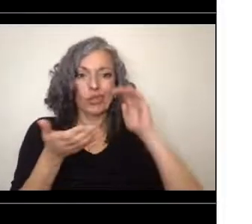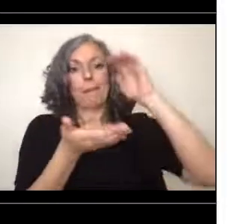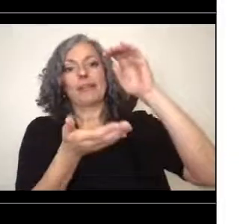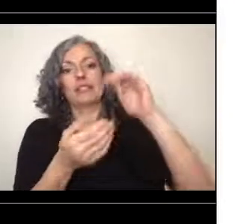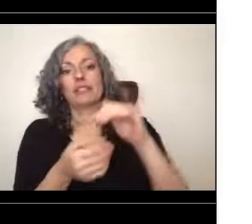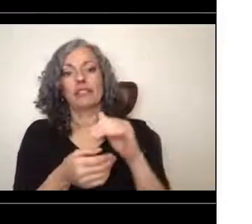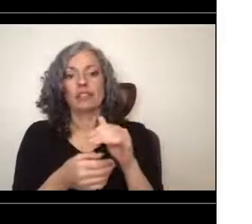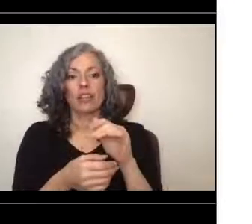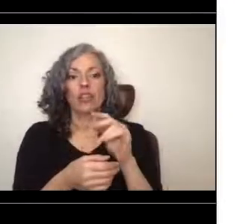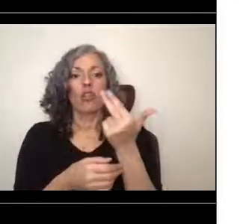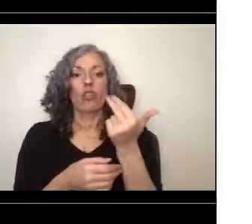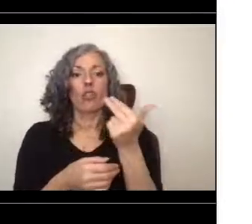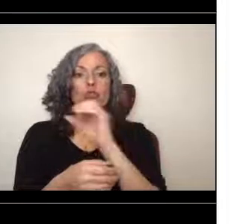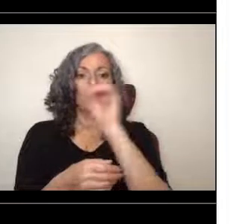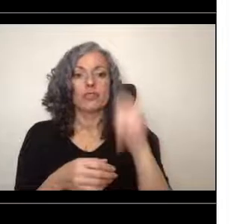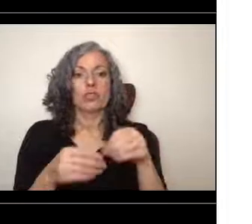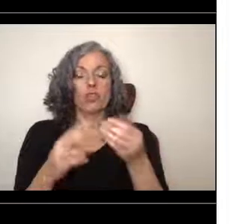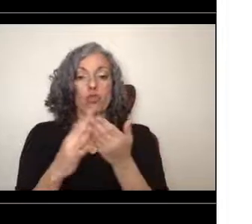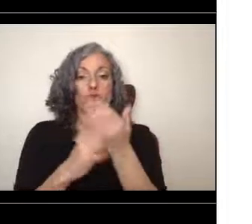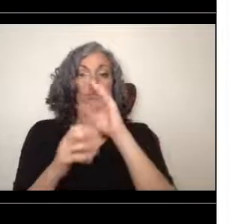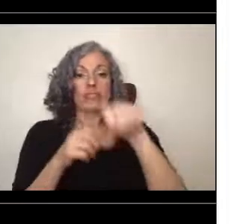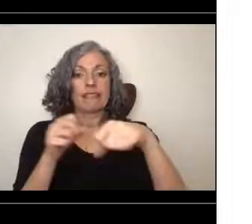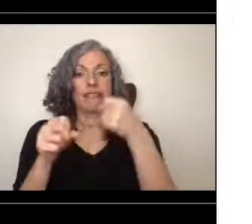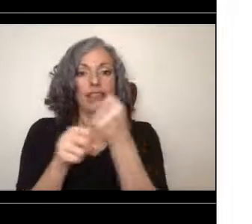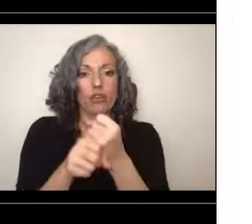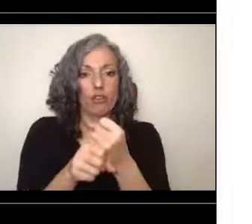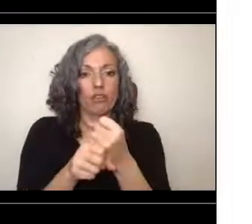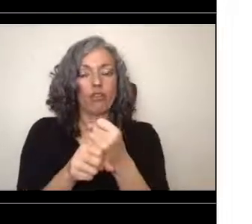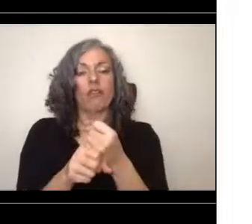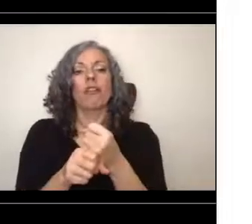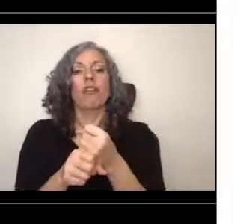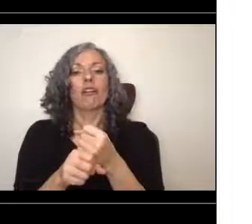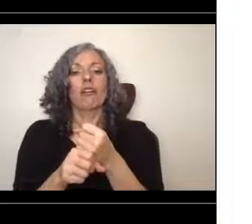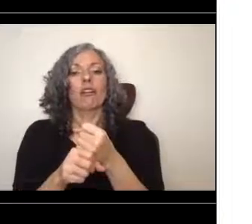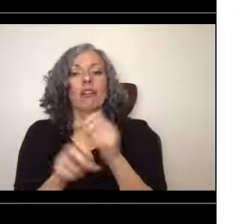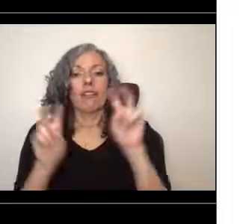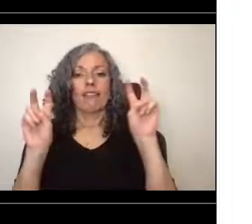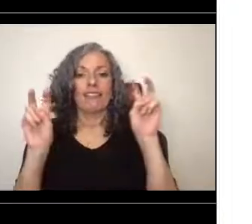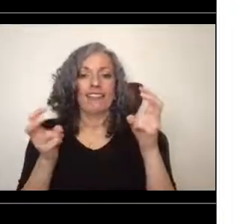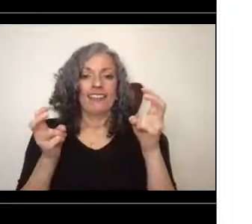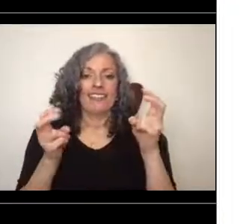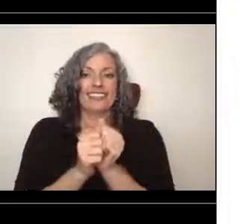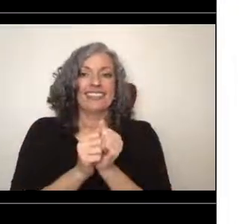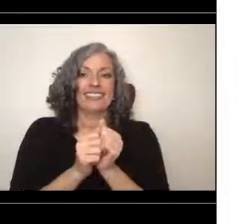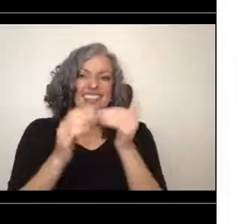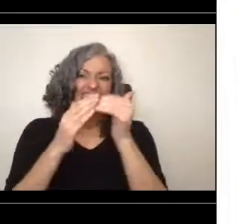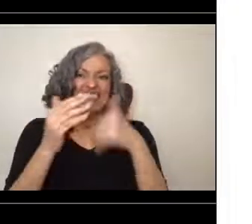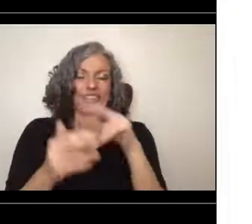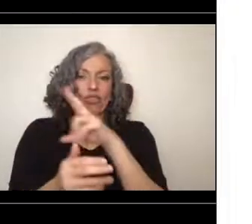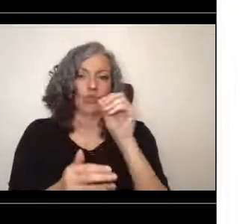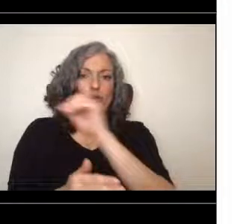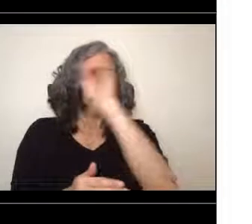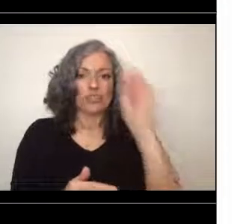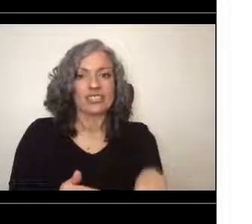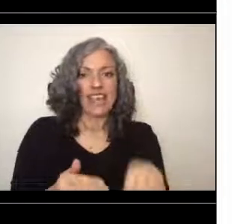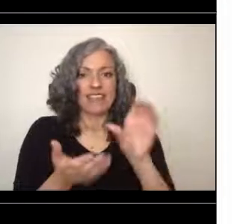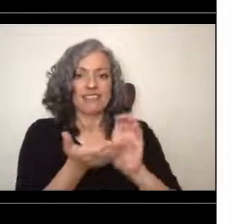allocated through the year, with the primary highlight being the shop already being at just under 30% allocated for the fiscal